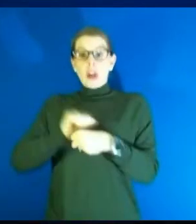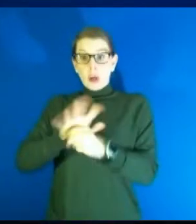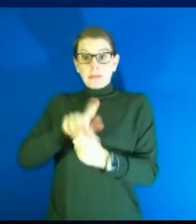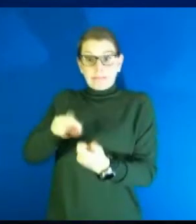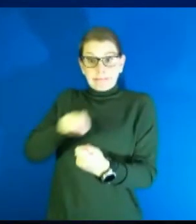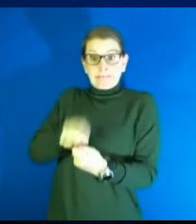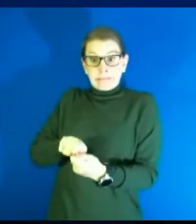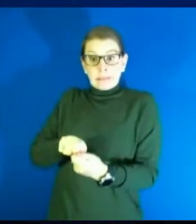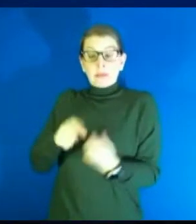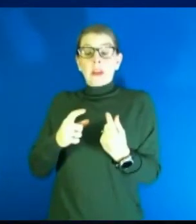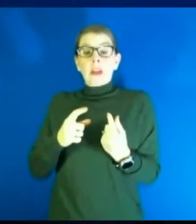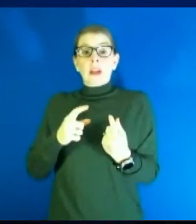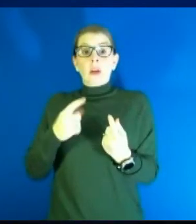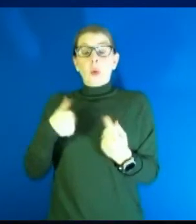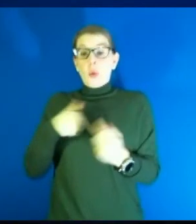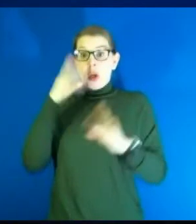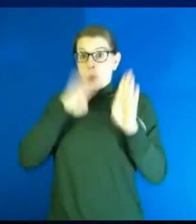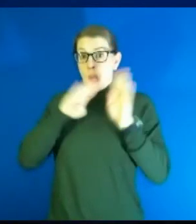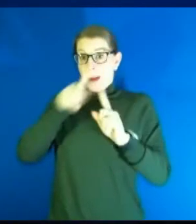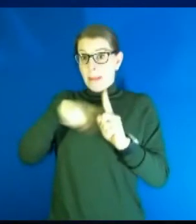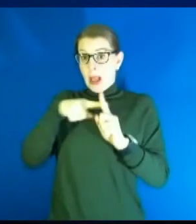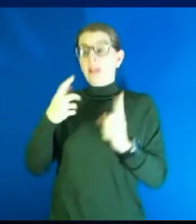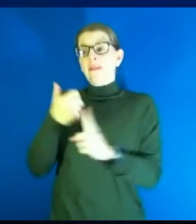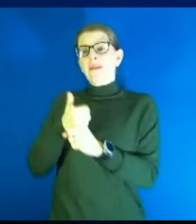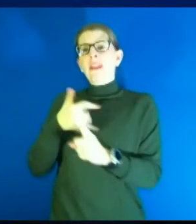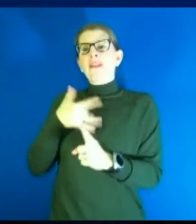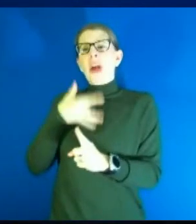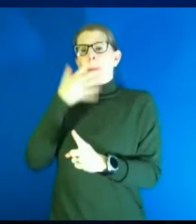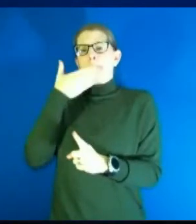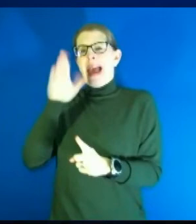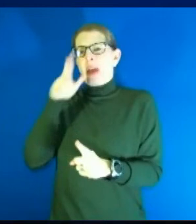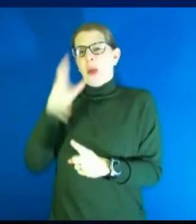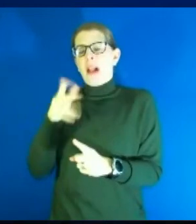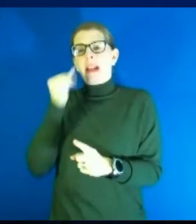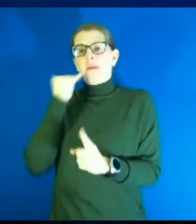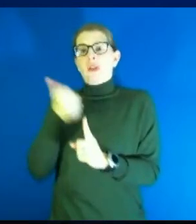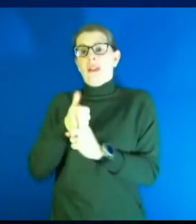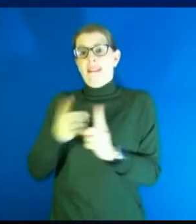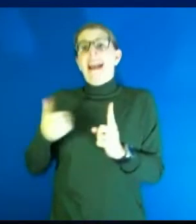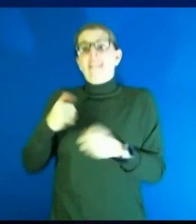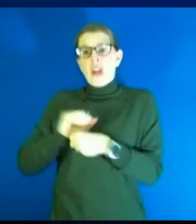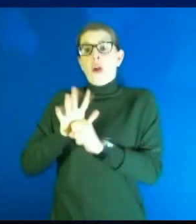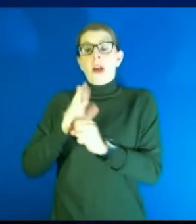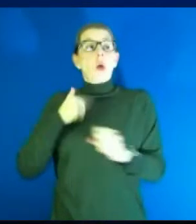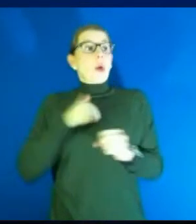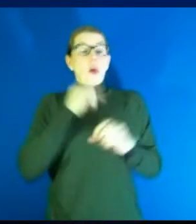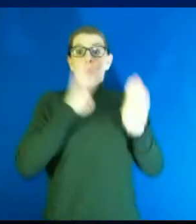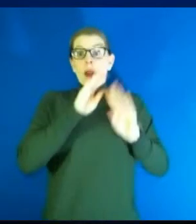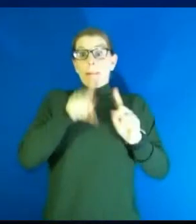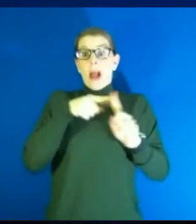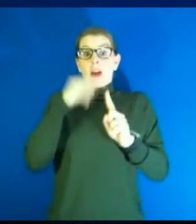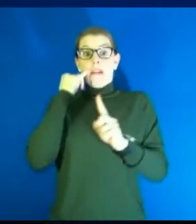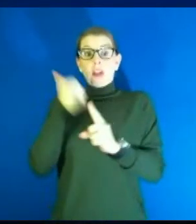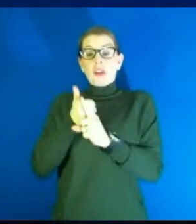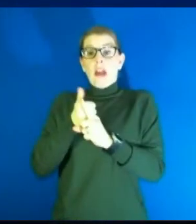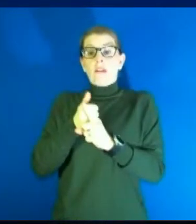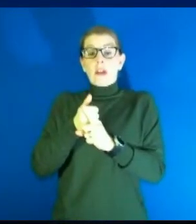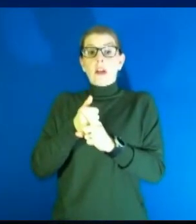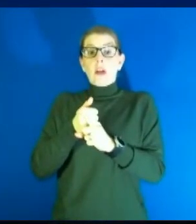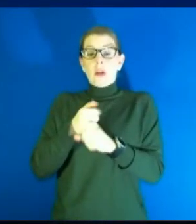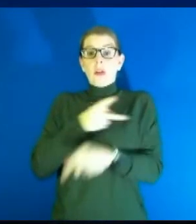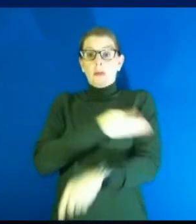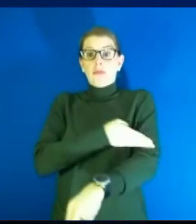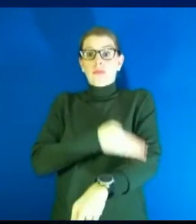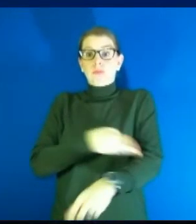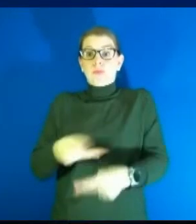mostly what we're worrying about, you're going to feel bad if you have COVID there. That's just the way it's going to be. What we worry about is if you're having progressive worsening shortness